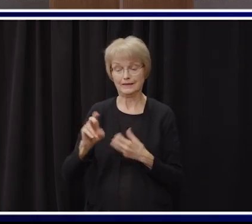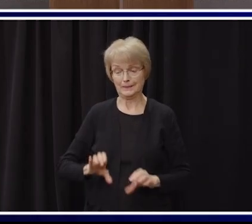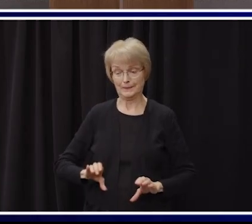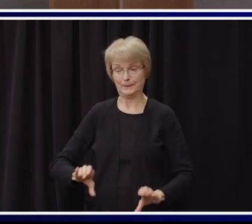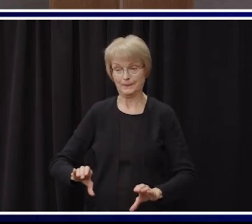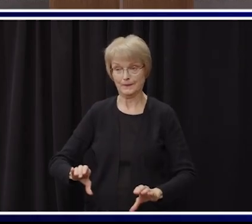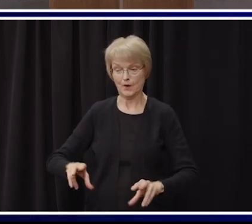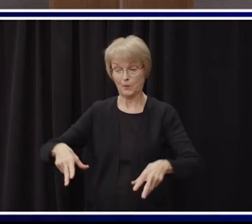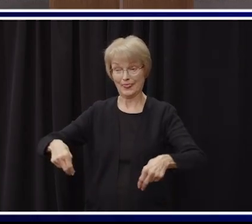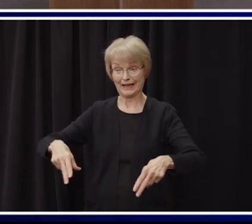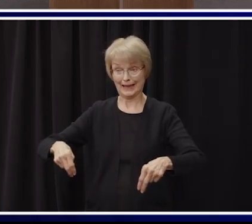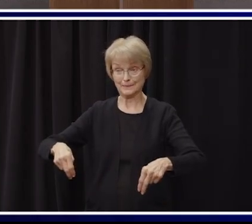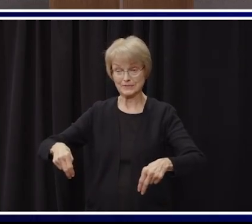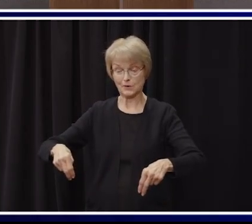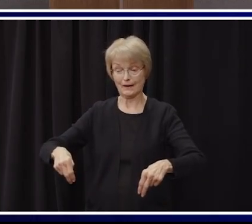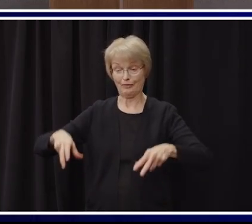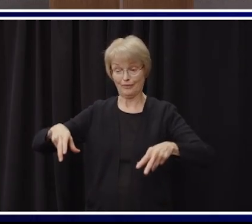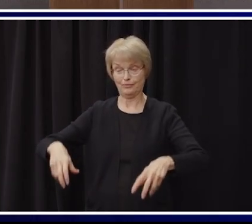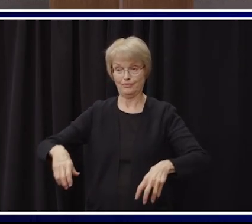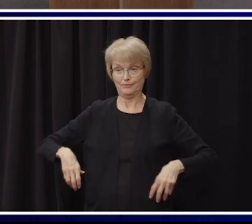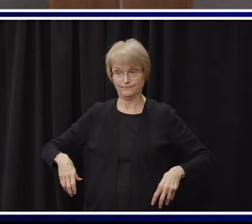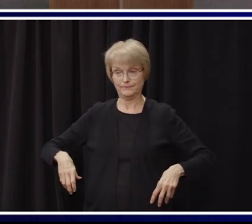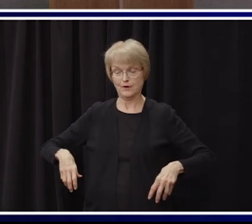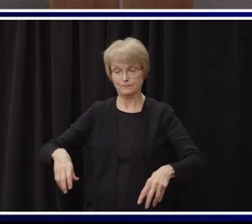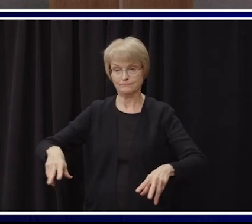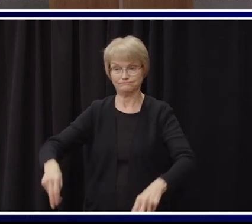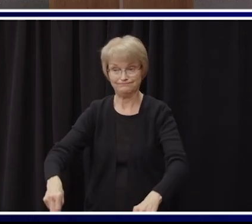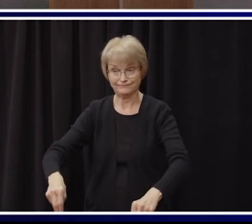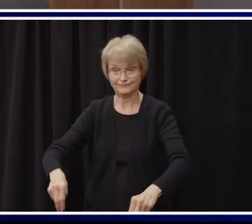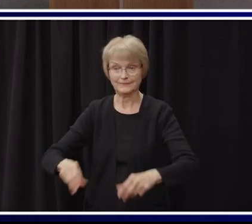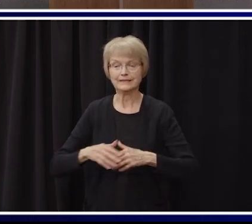with clips so I can easily pull it out and easily put it back in.